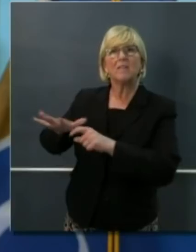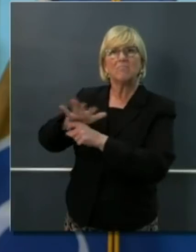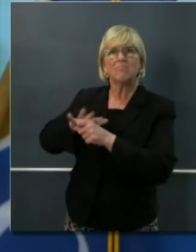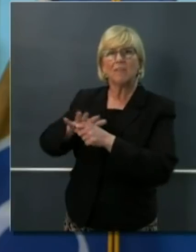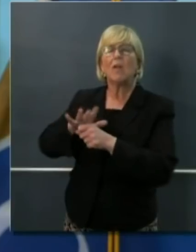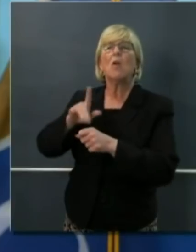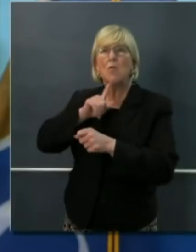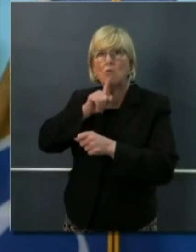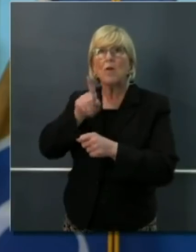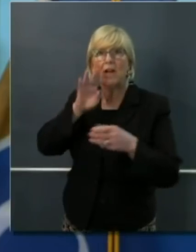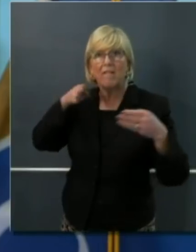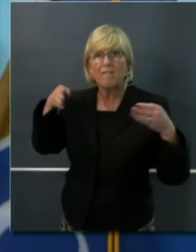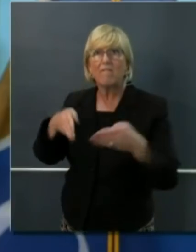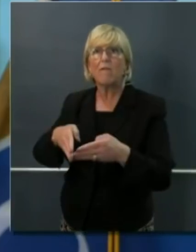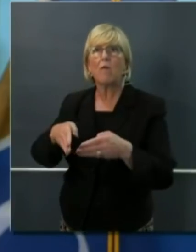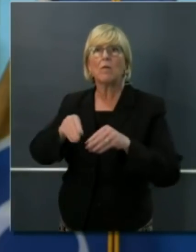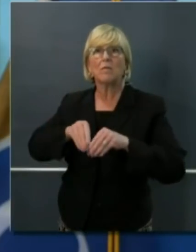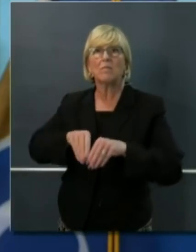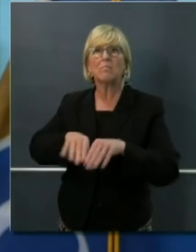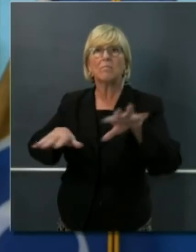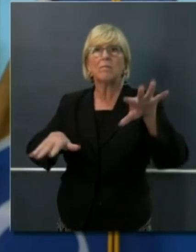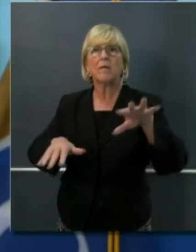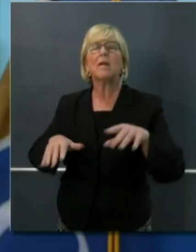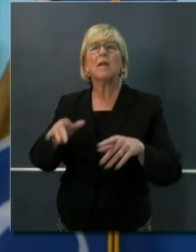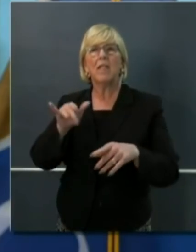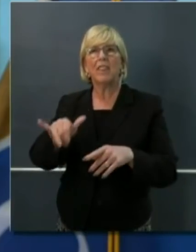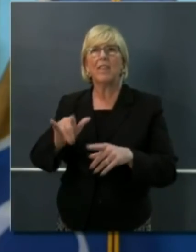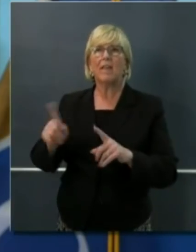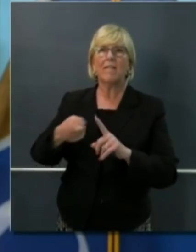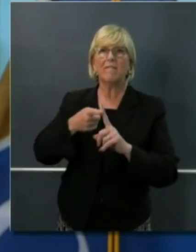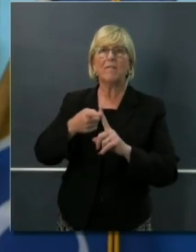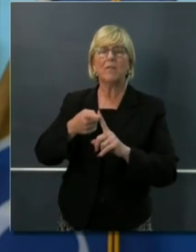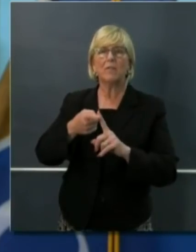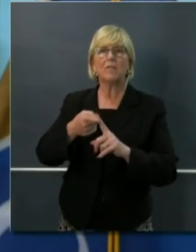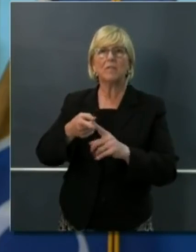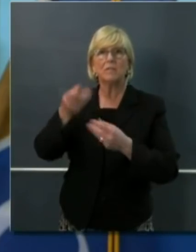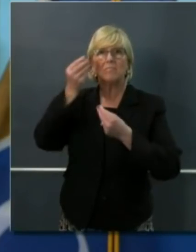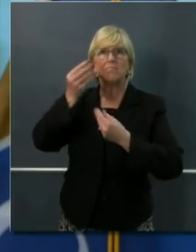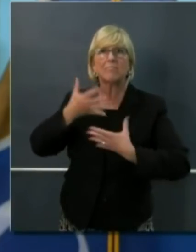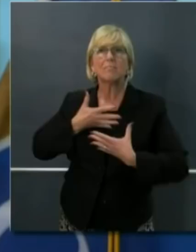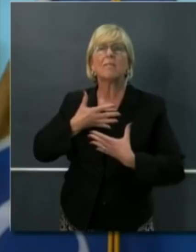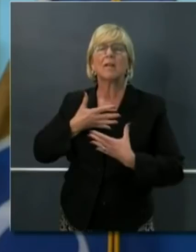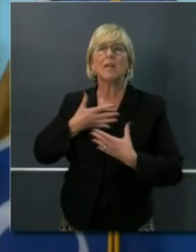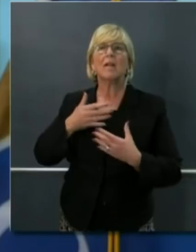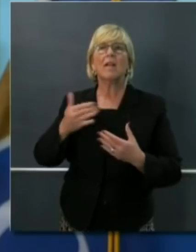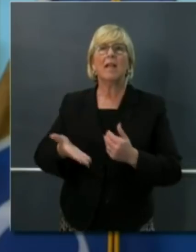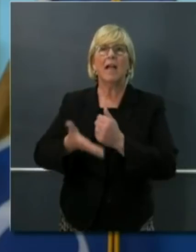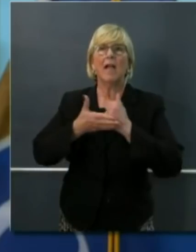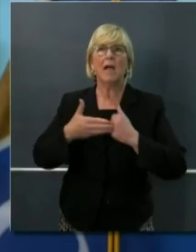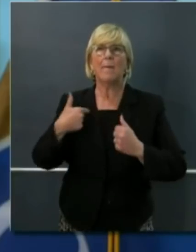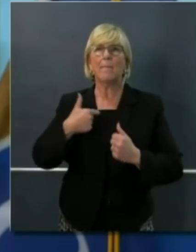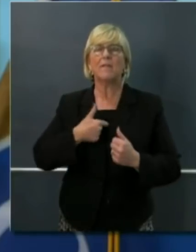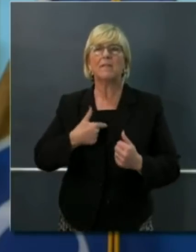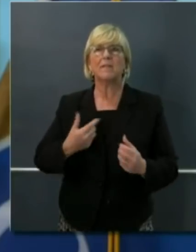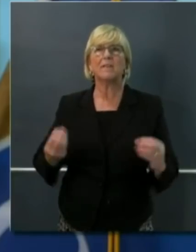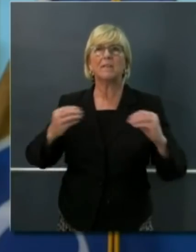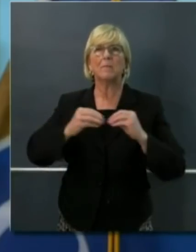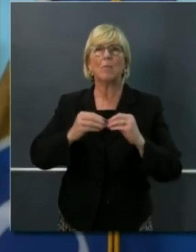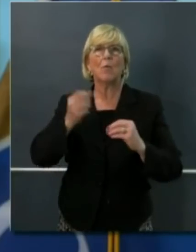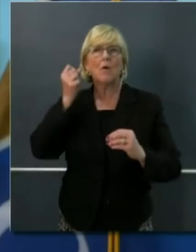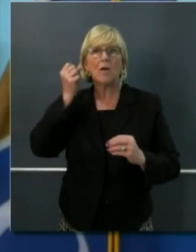community spread, but the biggest flare-up in the state first occurred in Santa Clara County. This guides a deeper understanding of that as